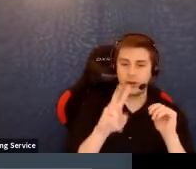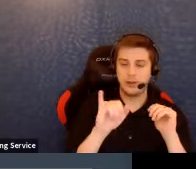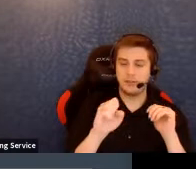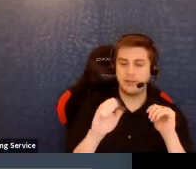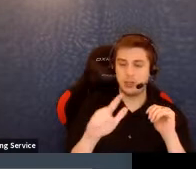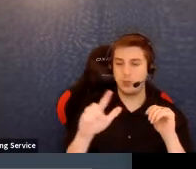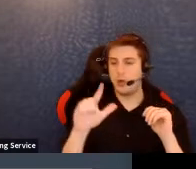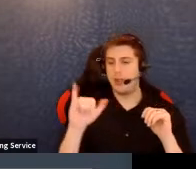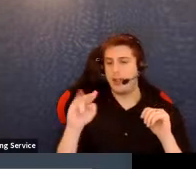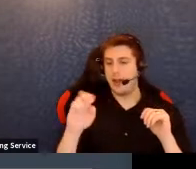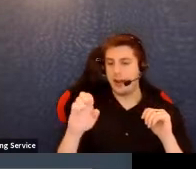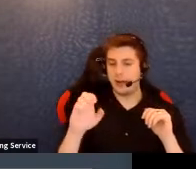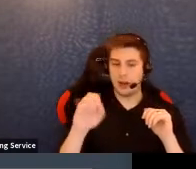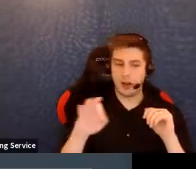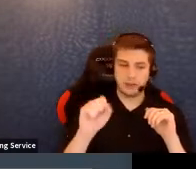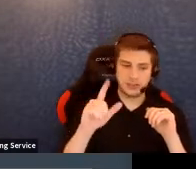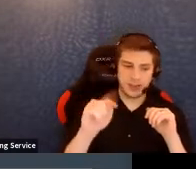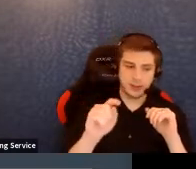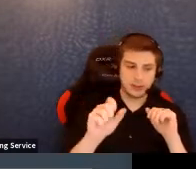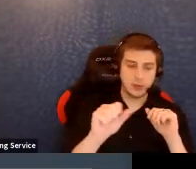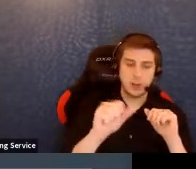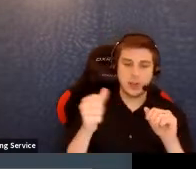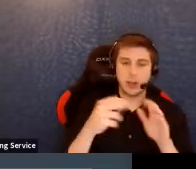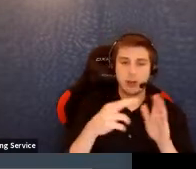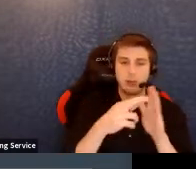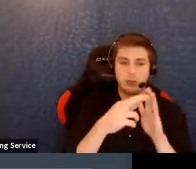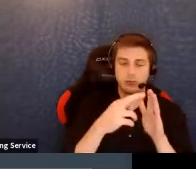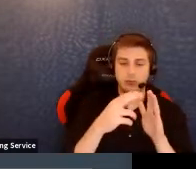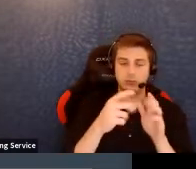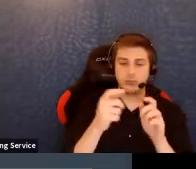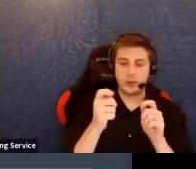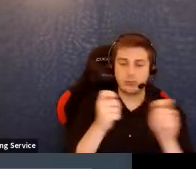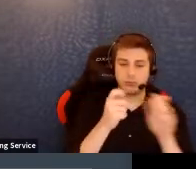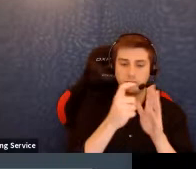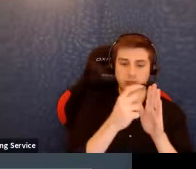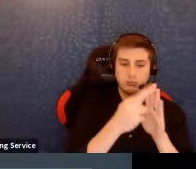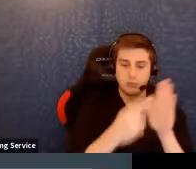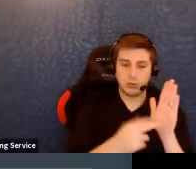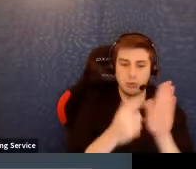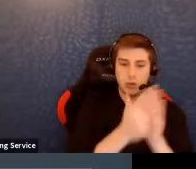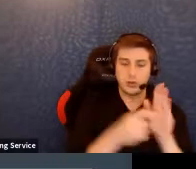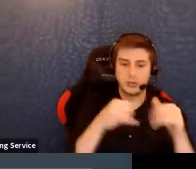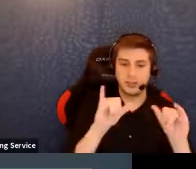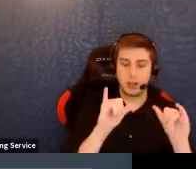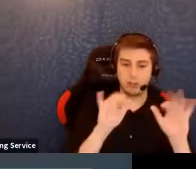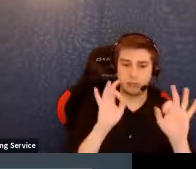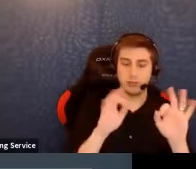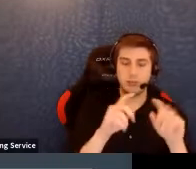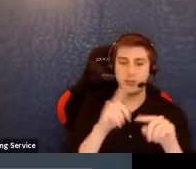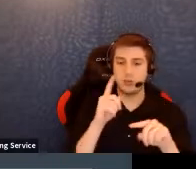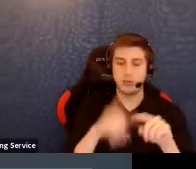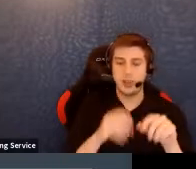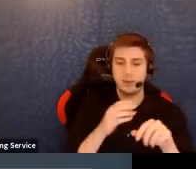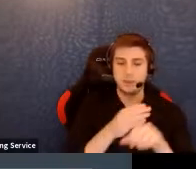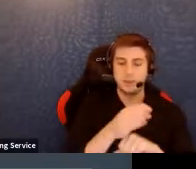So all of our other 107 regulations are still valid. We still may not fly above 400 feet. We still may not fly faster than 100 miles an